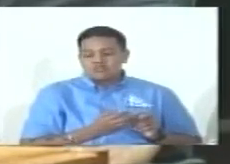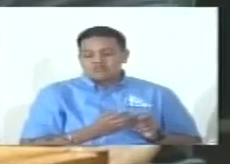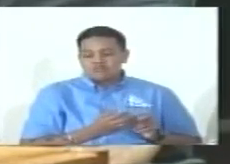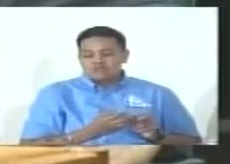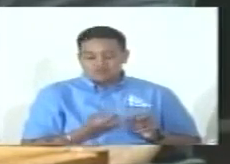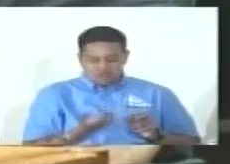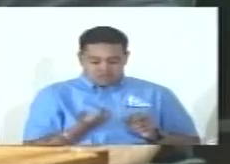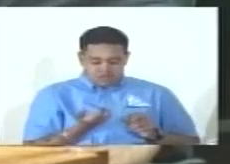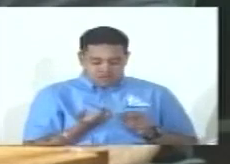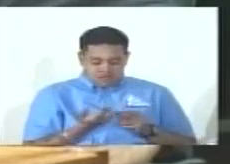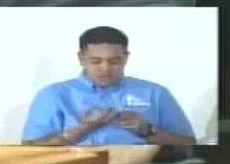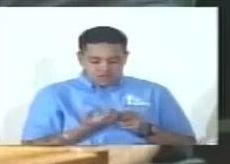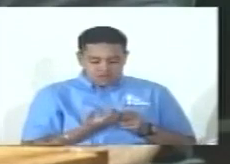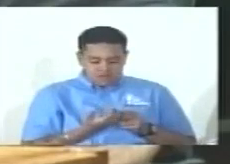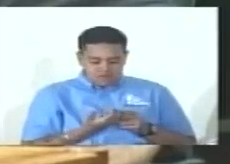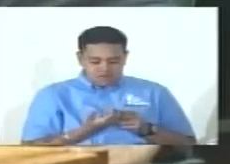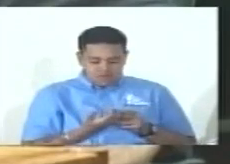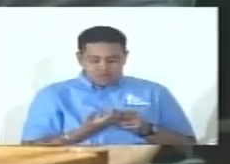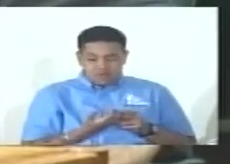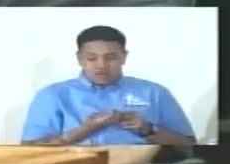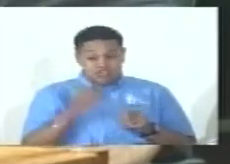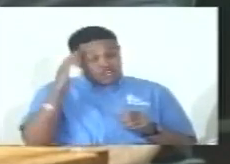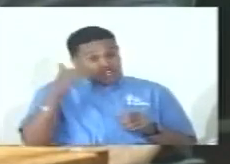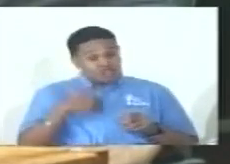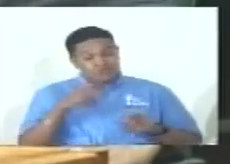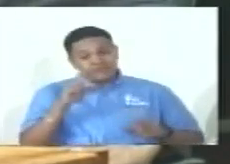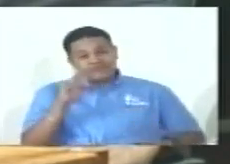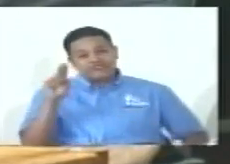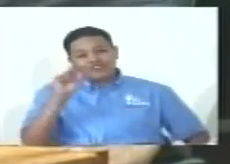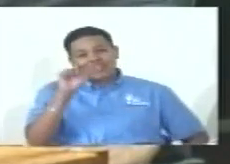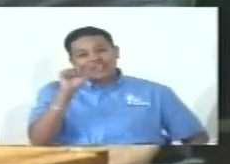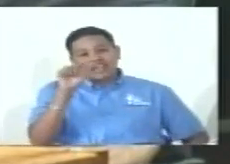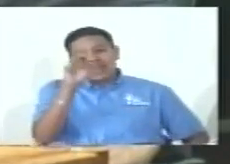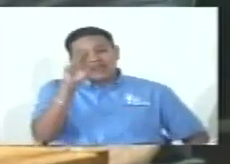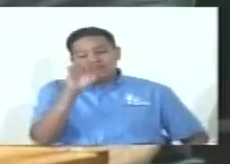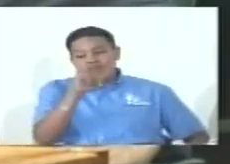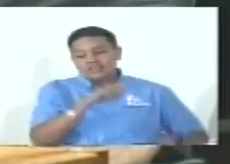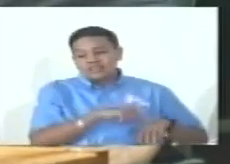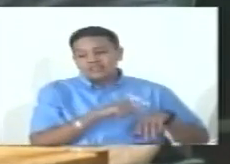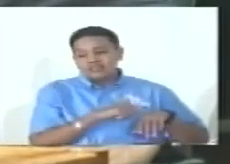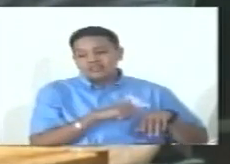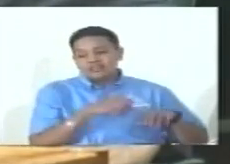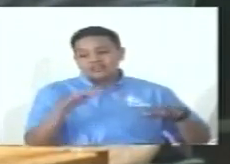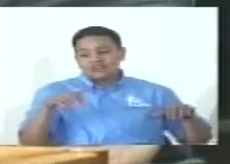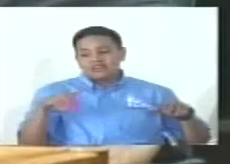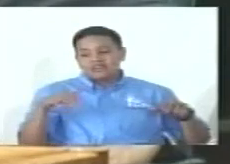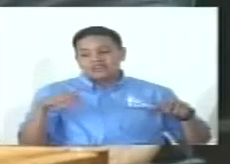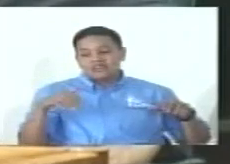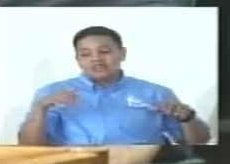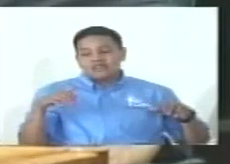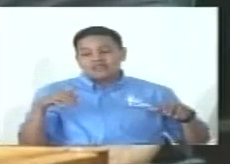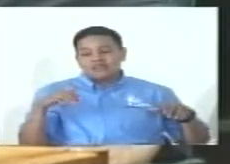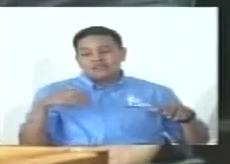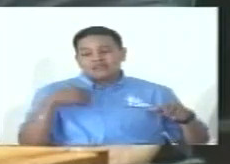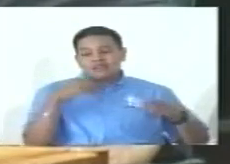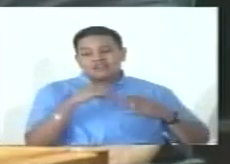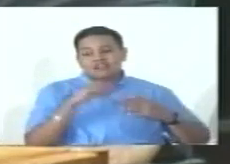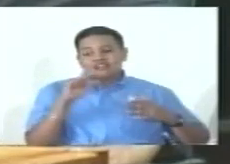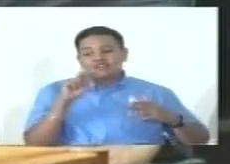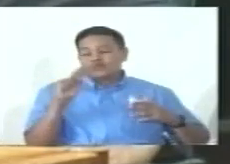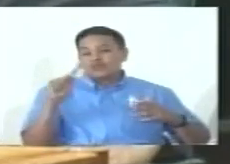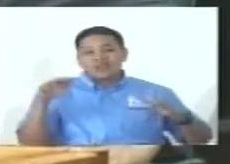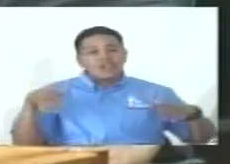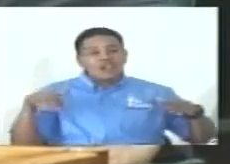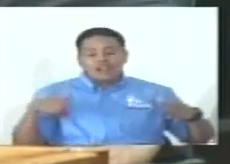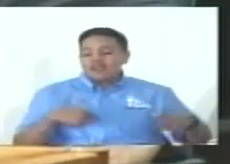she introduced me to Dr. Galimore. You know, at the time, I was not yet an officer in G2K.